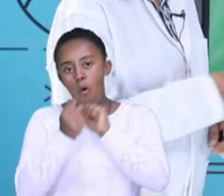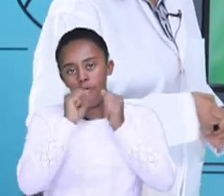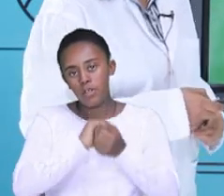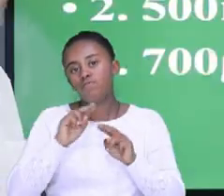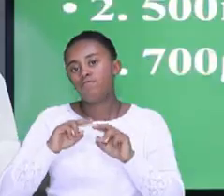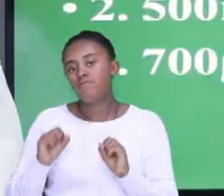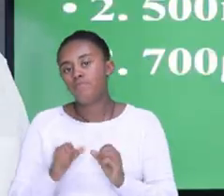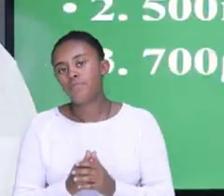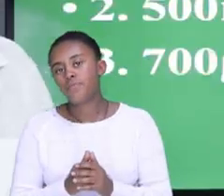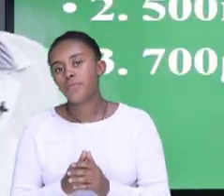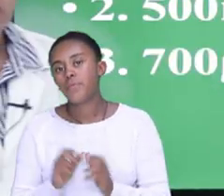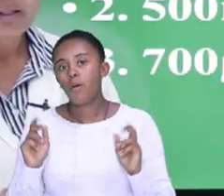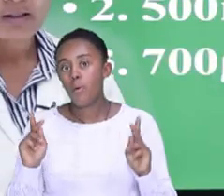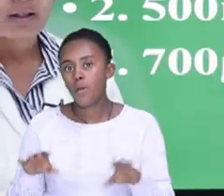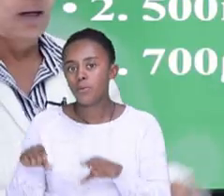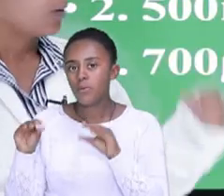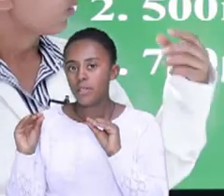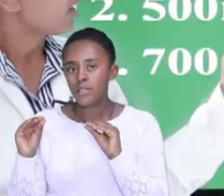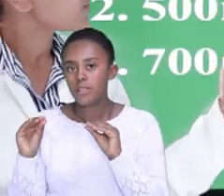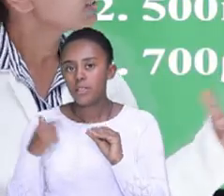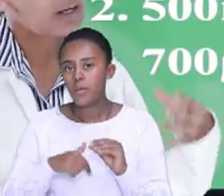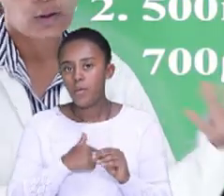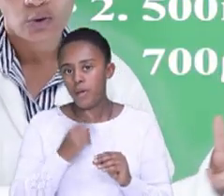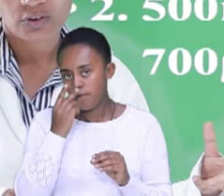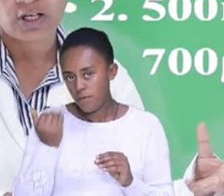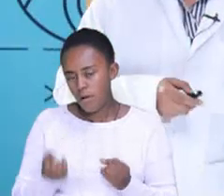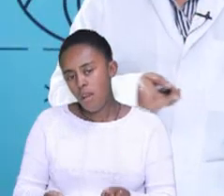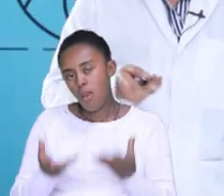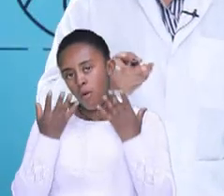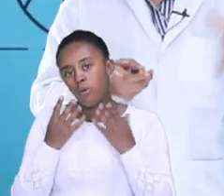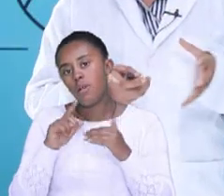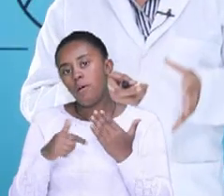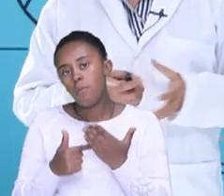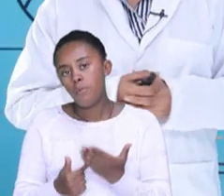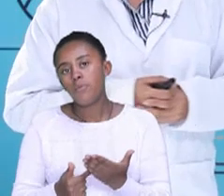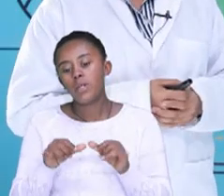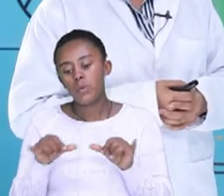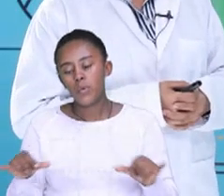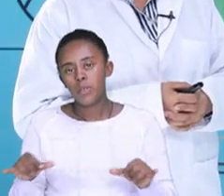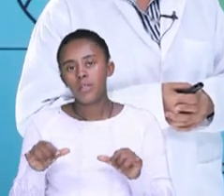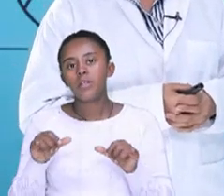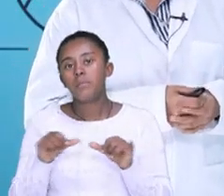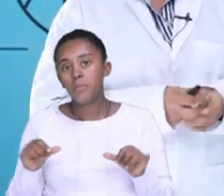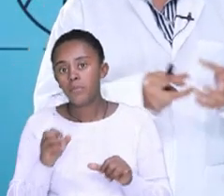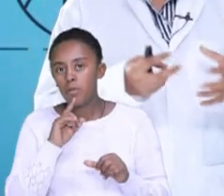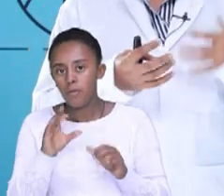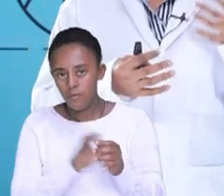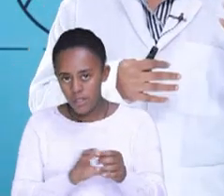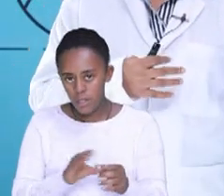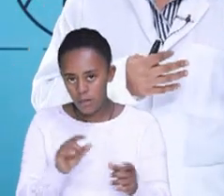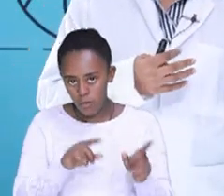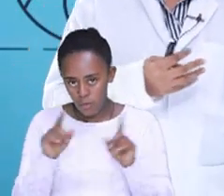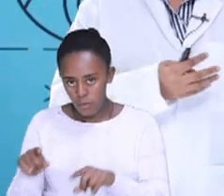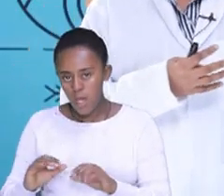conversions. Okay, students, we have seen a lot about unit measurement of cells and also